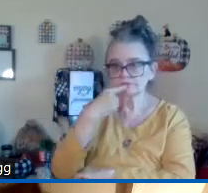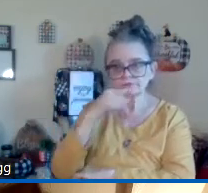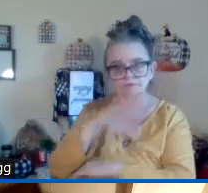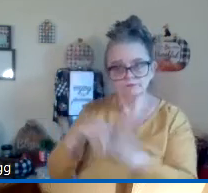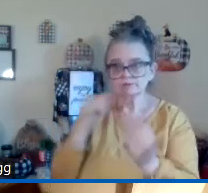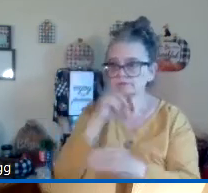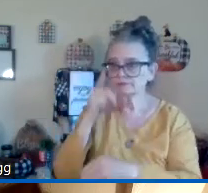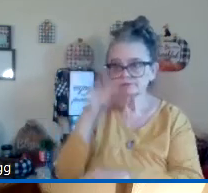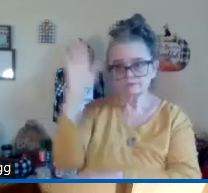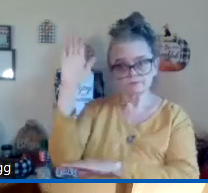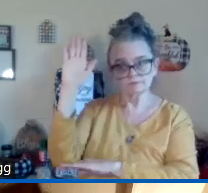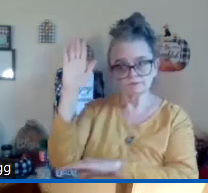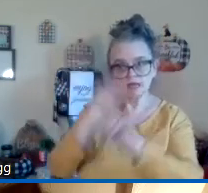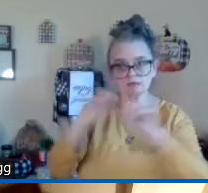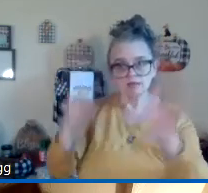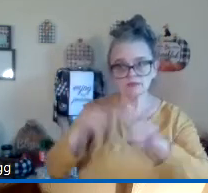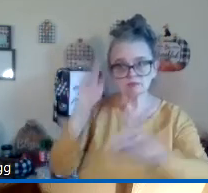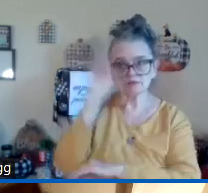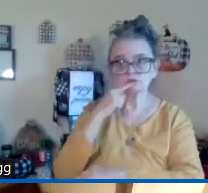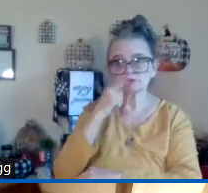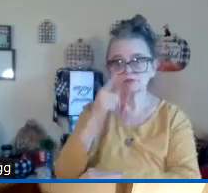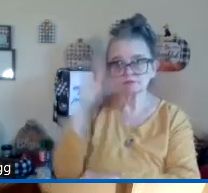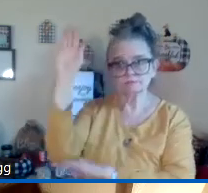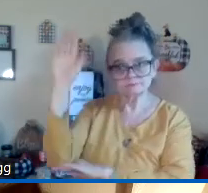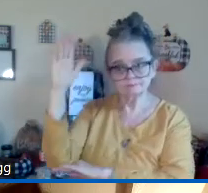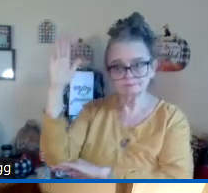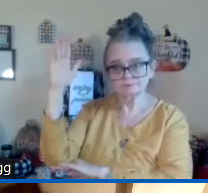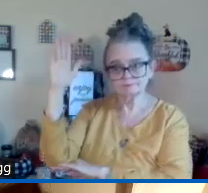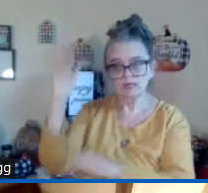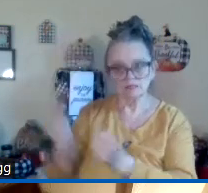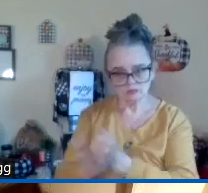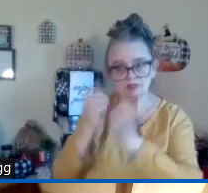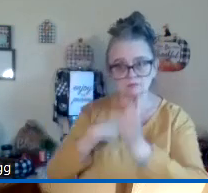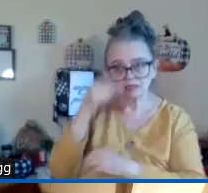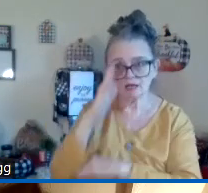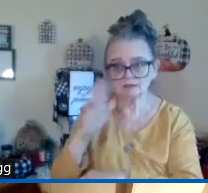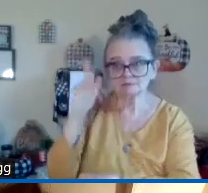work, they're proud and they start trouble.